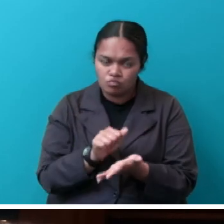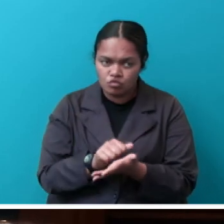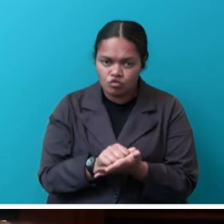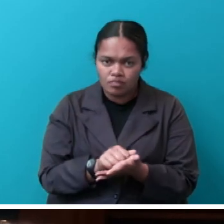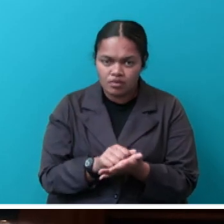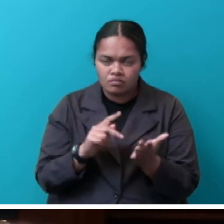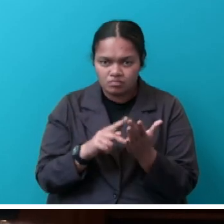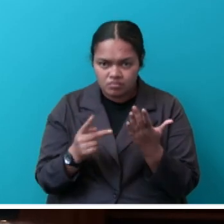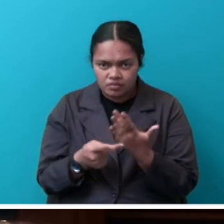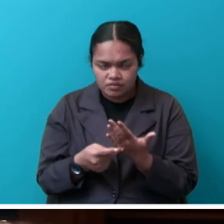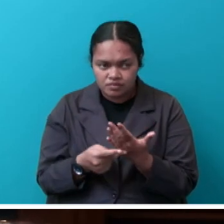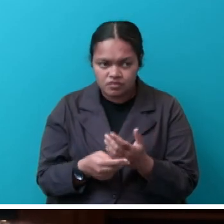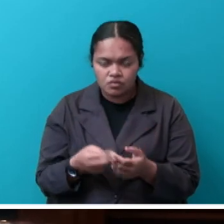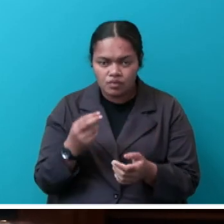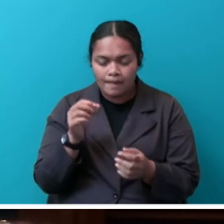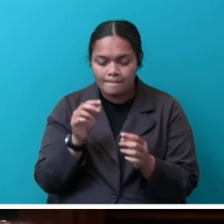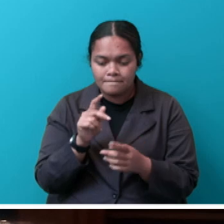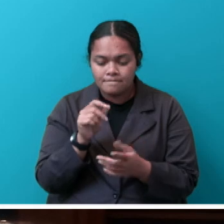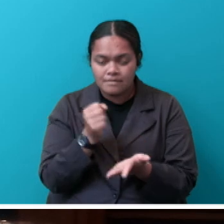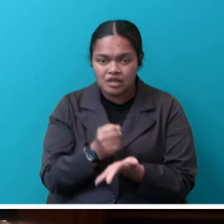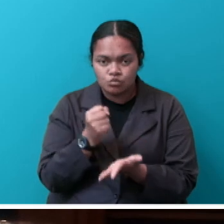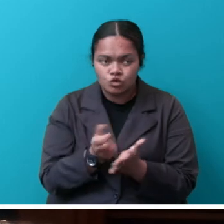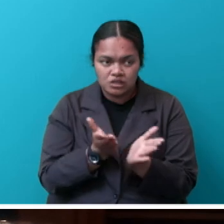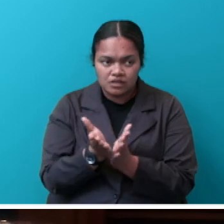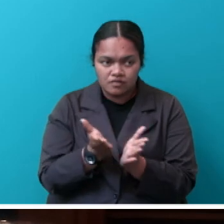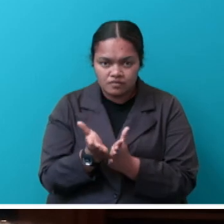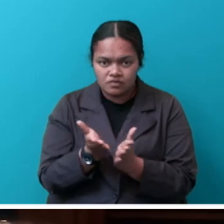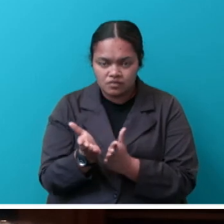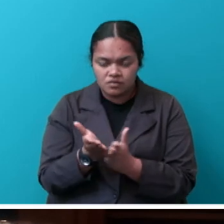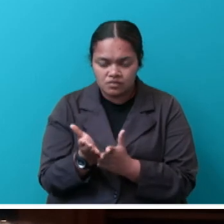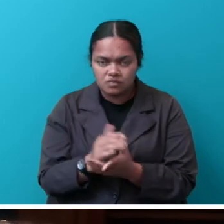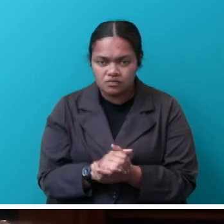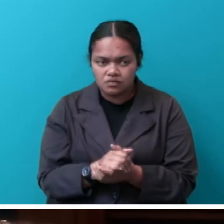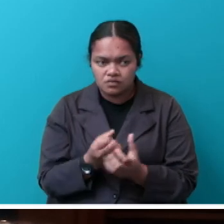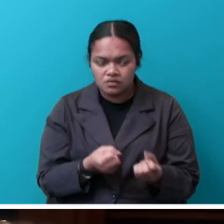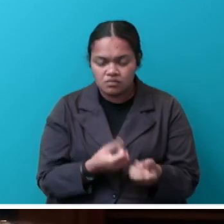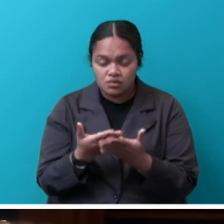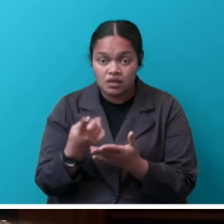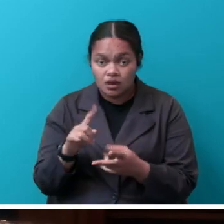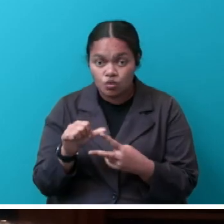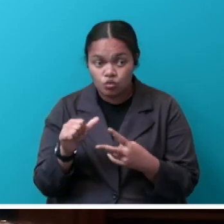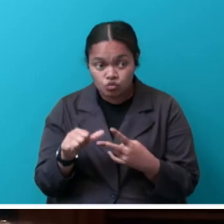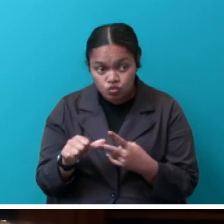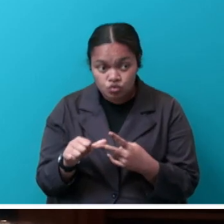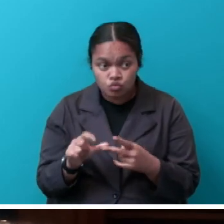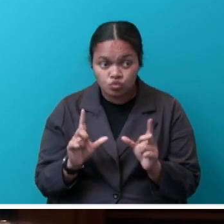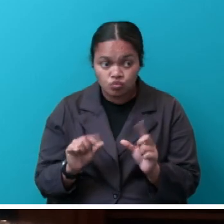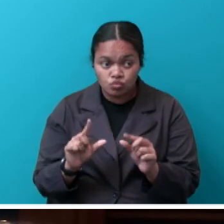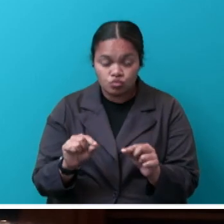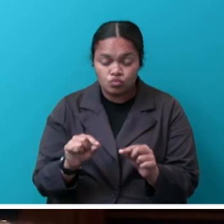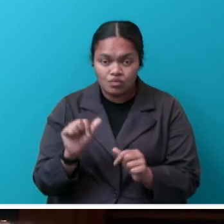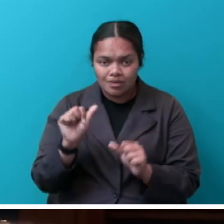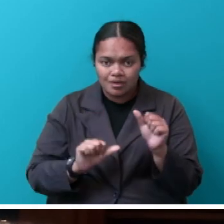fees for passport services through written submission, and will also conduct a comparative